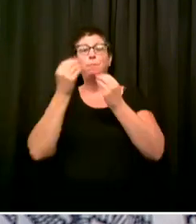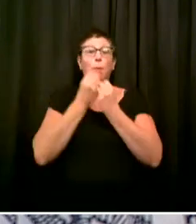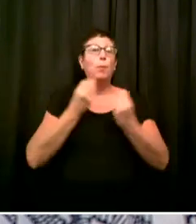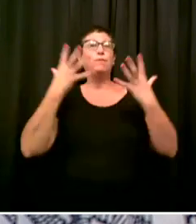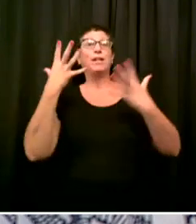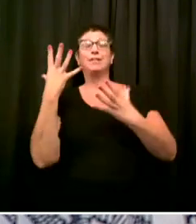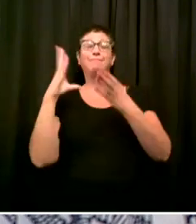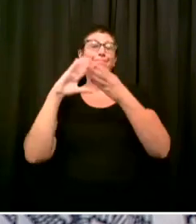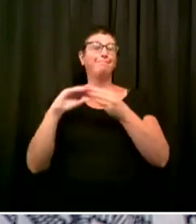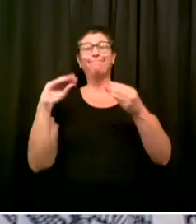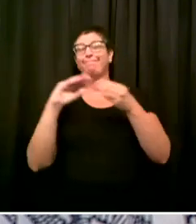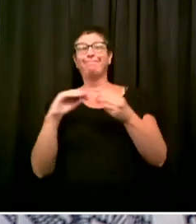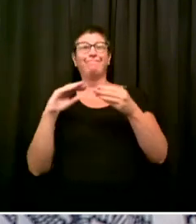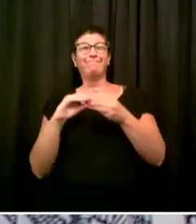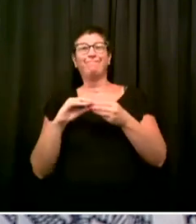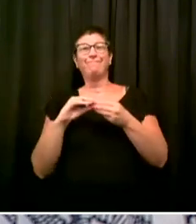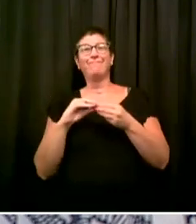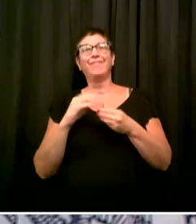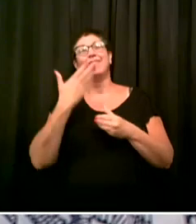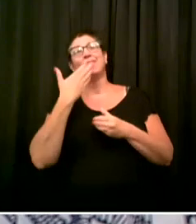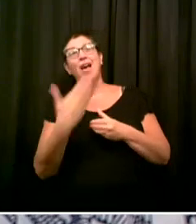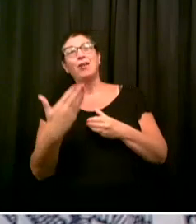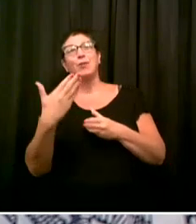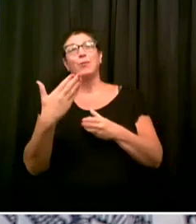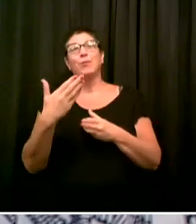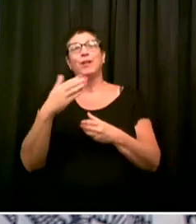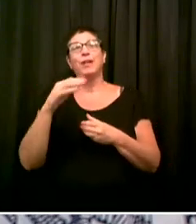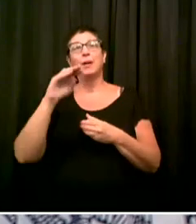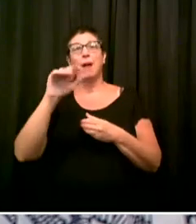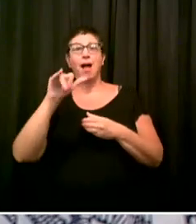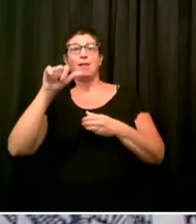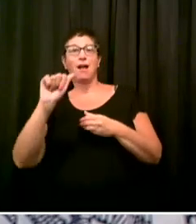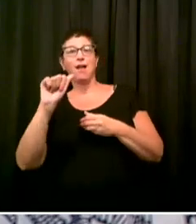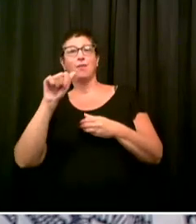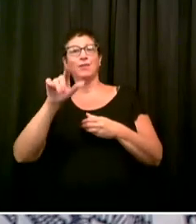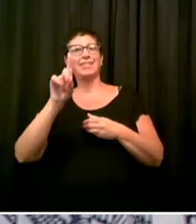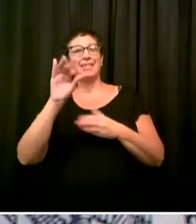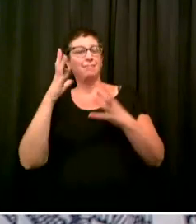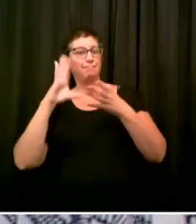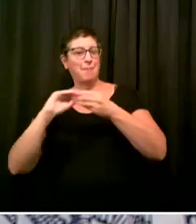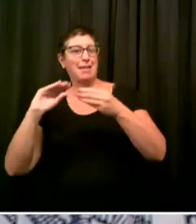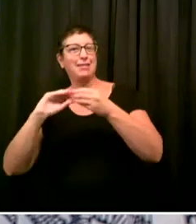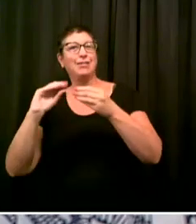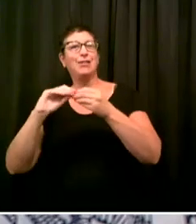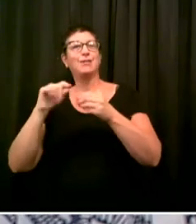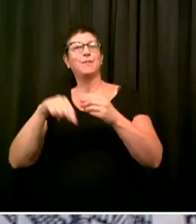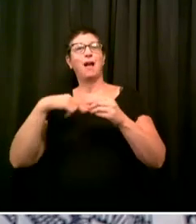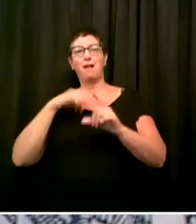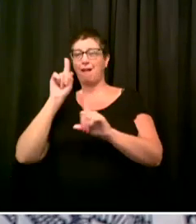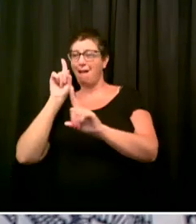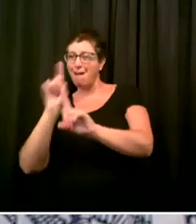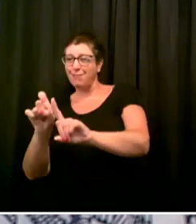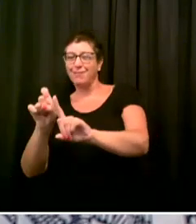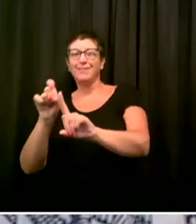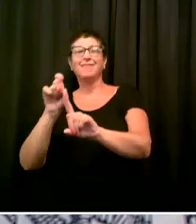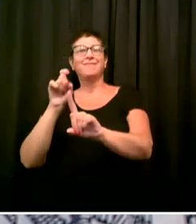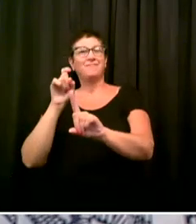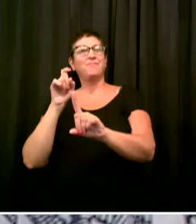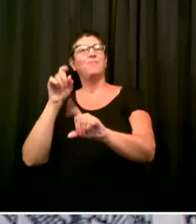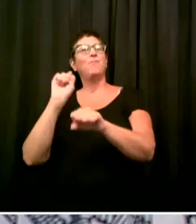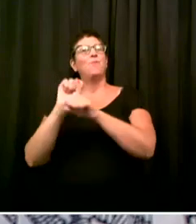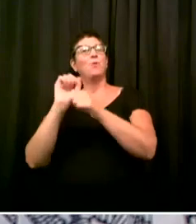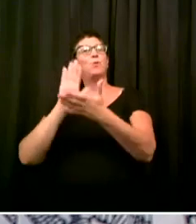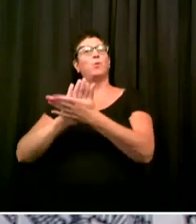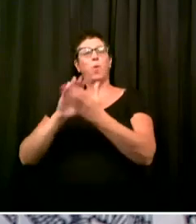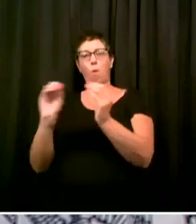Thank you again to Maya, who said this when I asked her, one of the people who works in the school office in the school we visited. And I said,